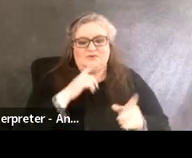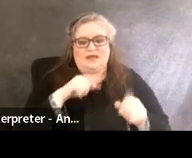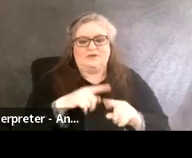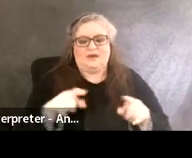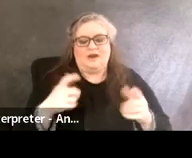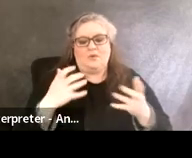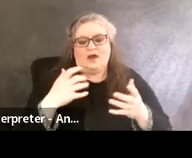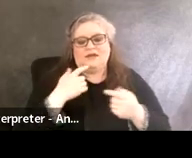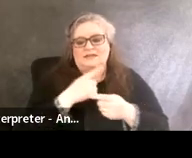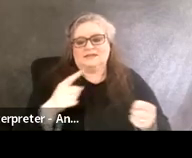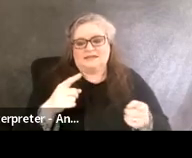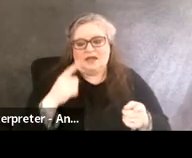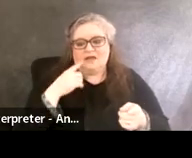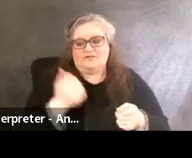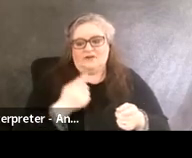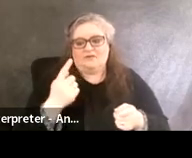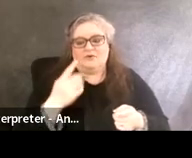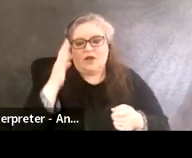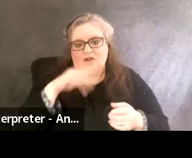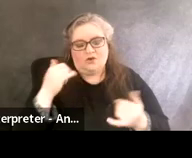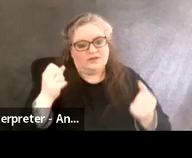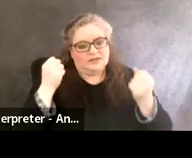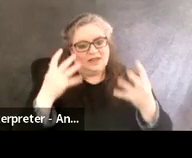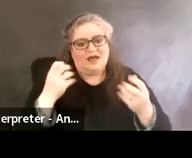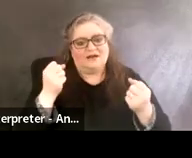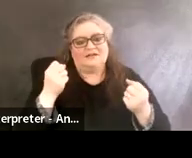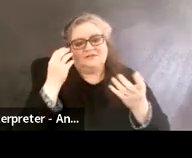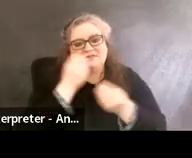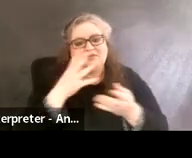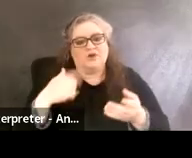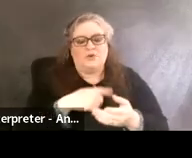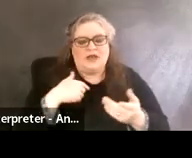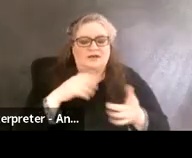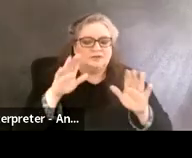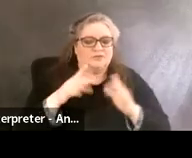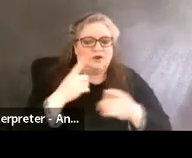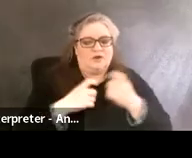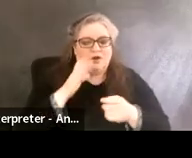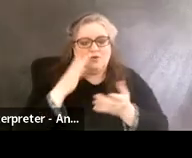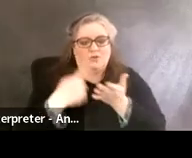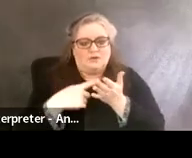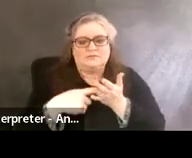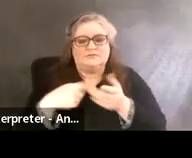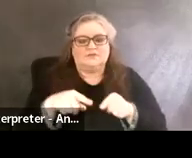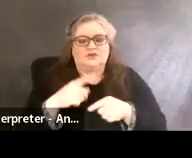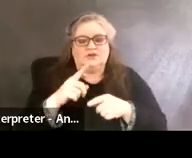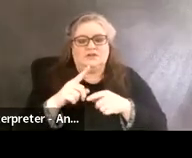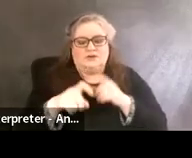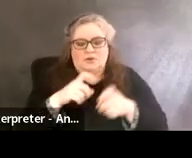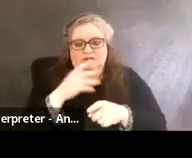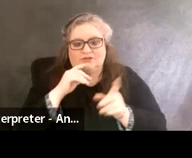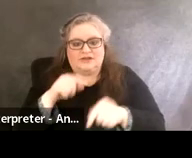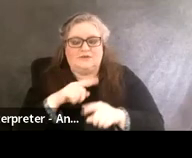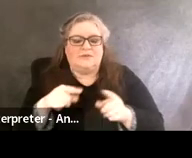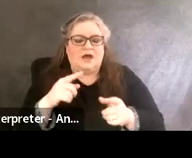just wanted to say out loud for everyone. I know this is a lot of information. We have some great questions we're going to get to in this Q&A section. Just